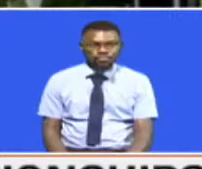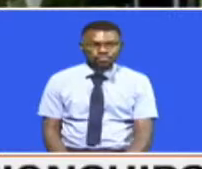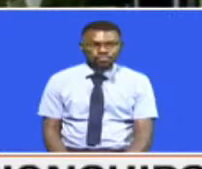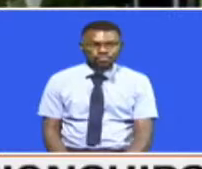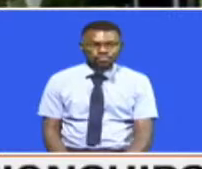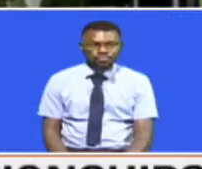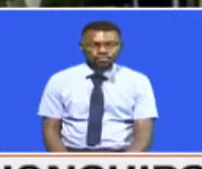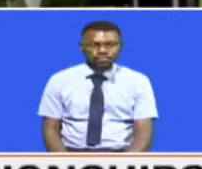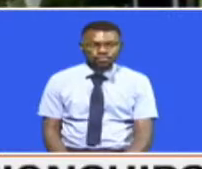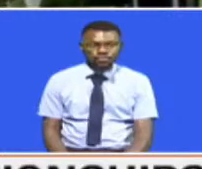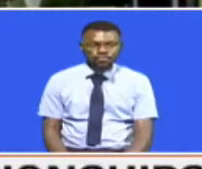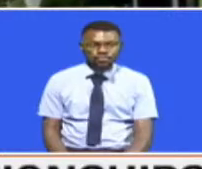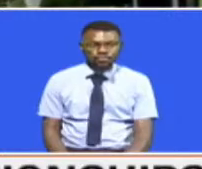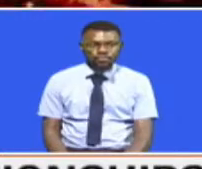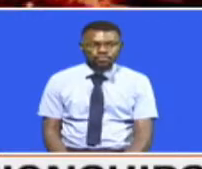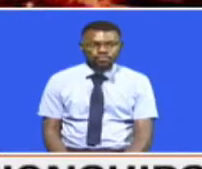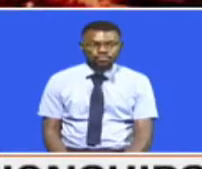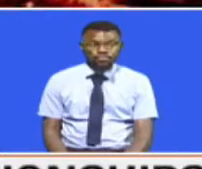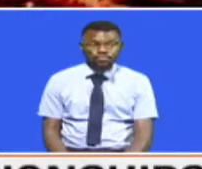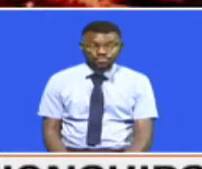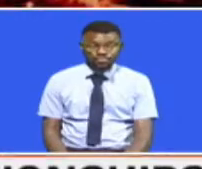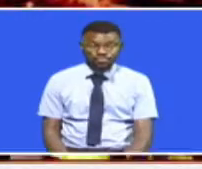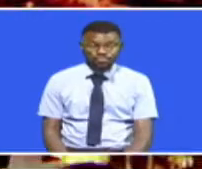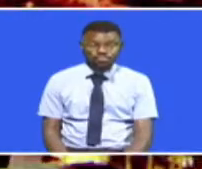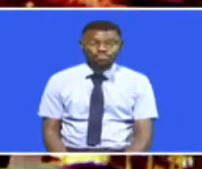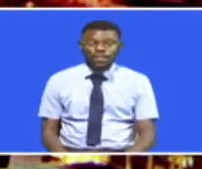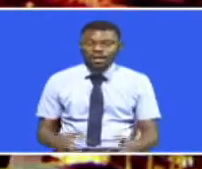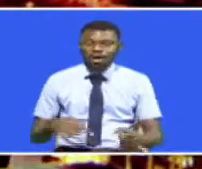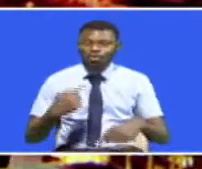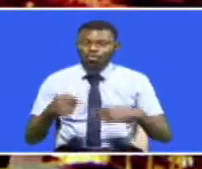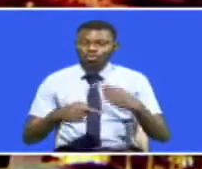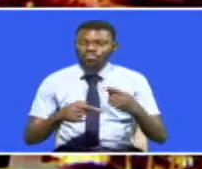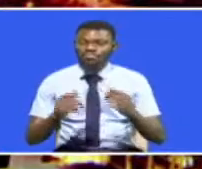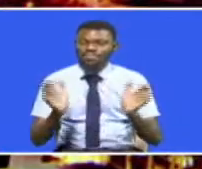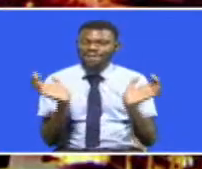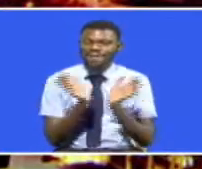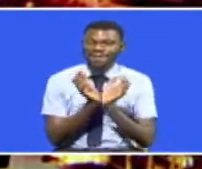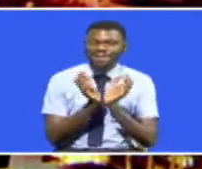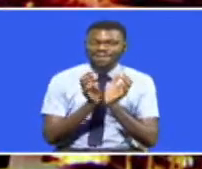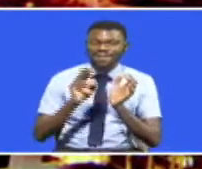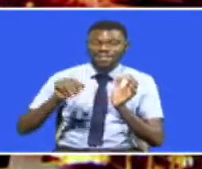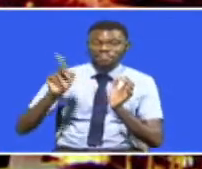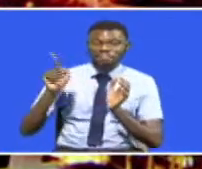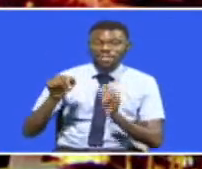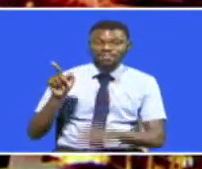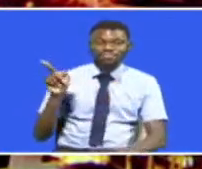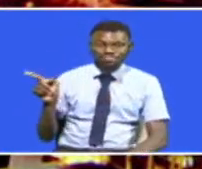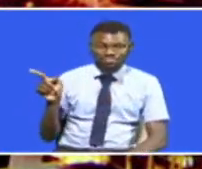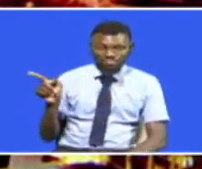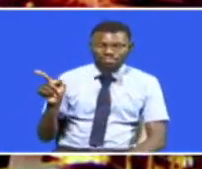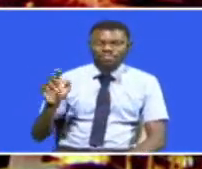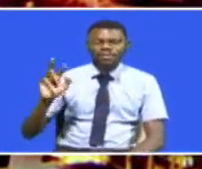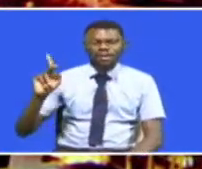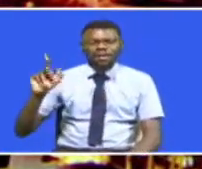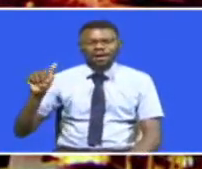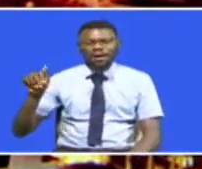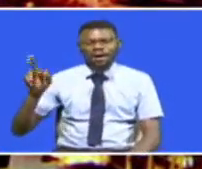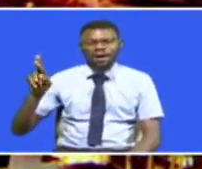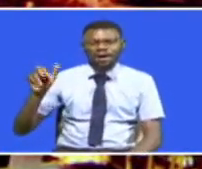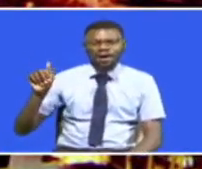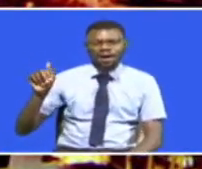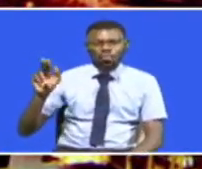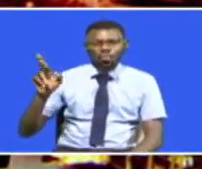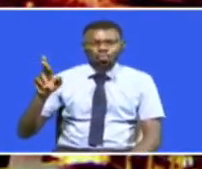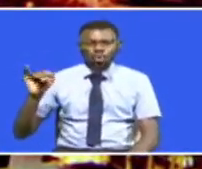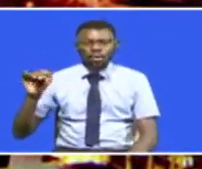under, way under 15 minutes. Well, in moving on, Kasarani Member of Parliament Ronald Karauri has called on Football